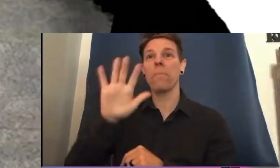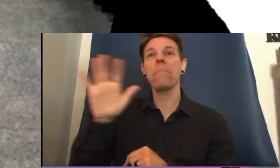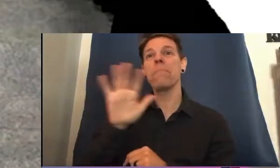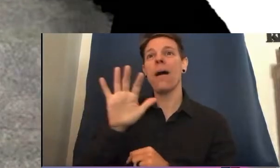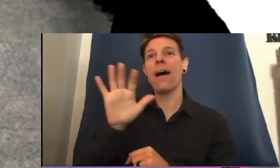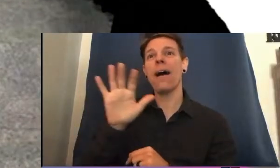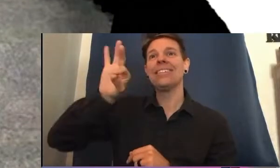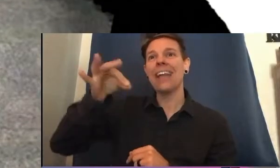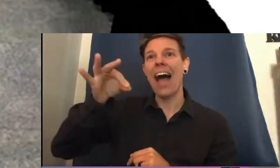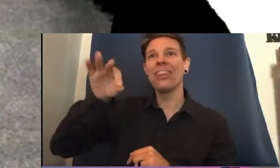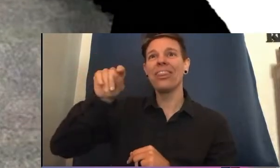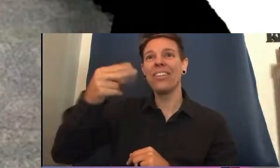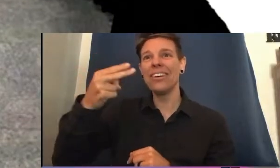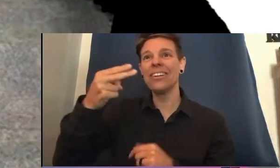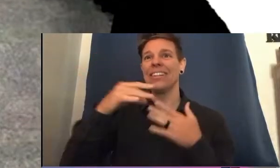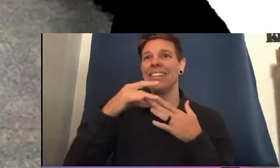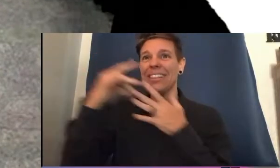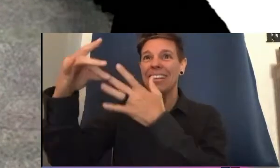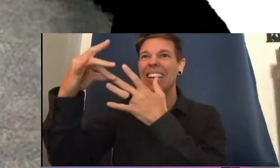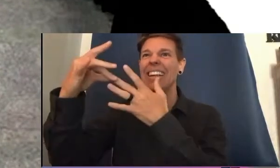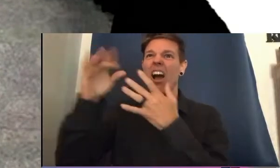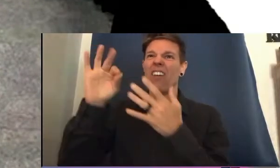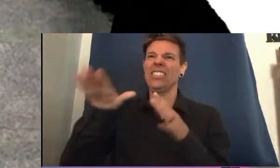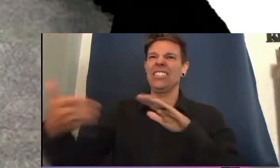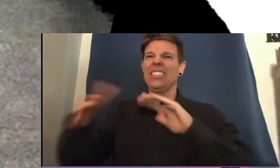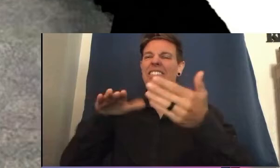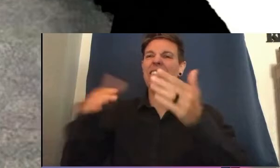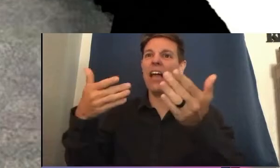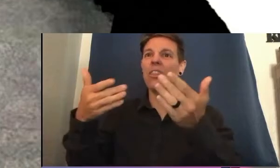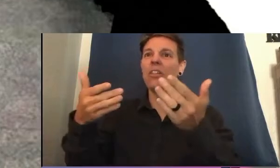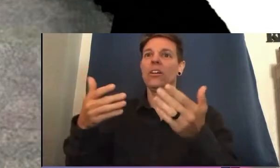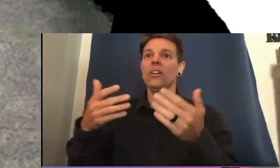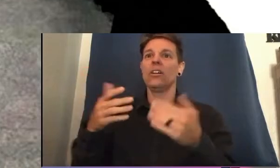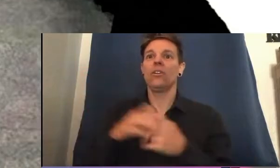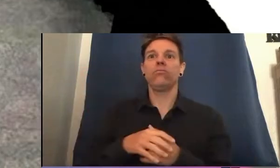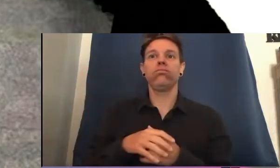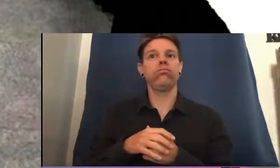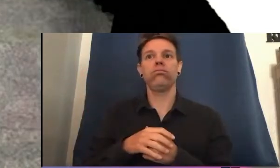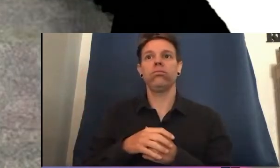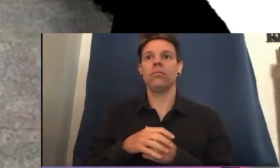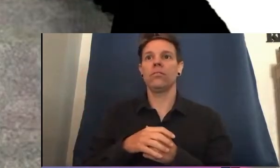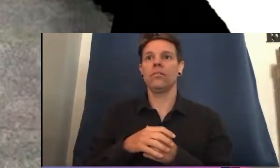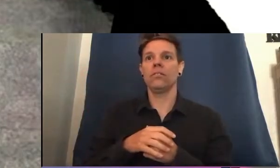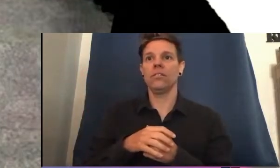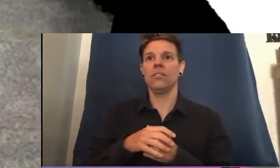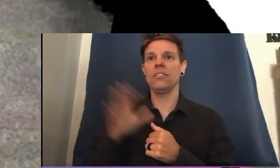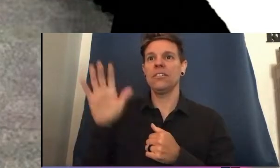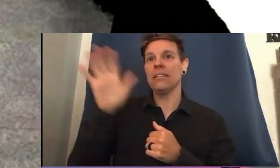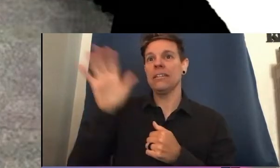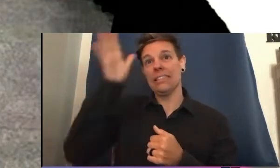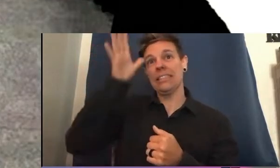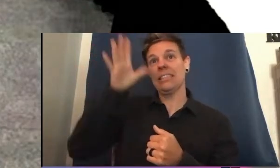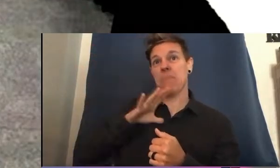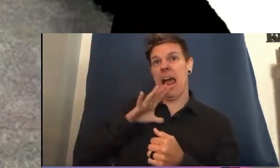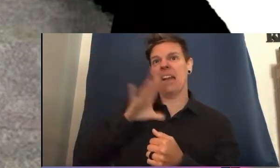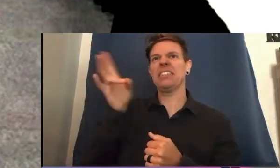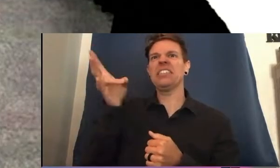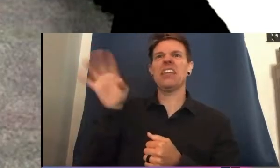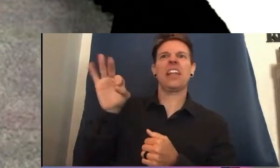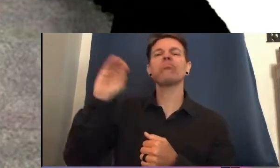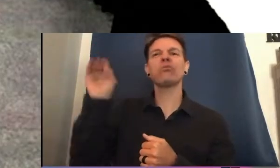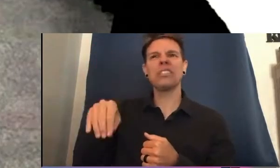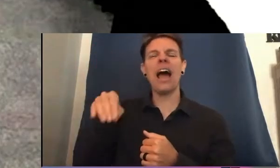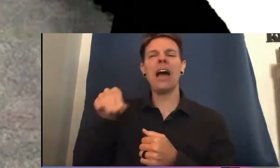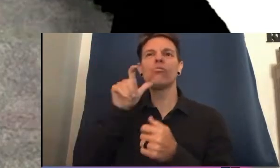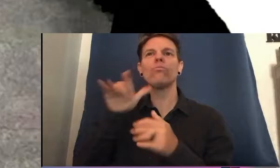people of all ages, and men accounted for a disproportionate 79% of those deaths. And whereas suicide is the